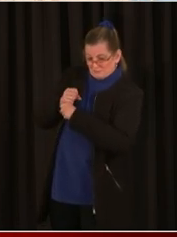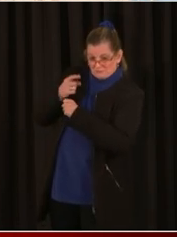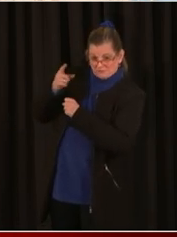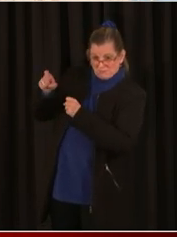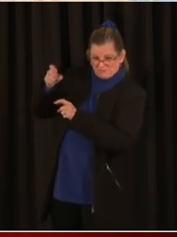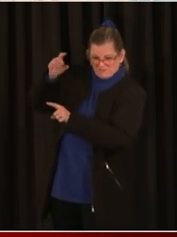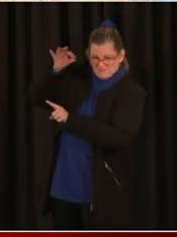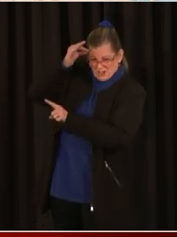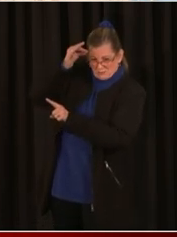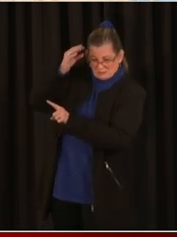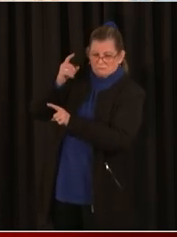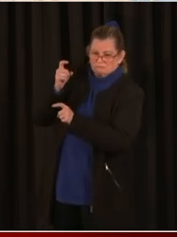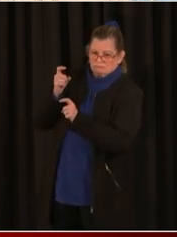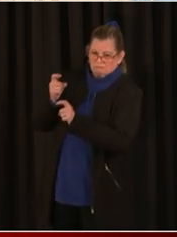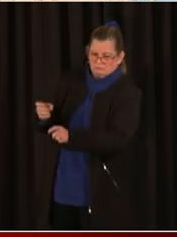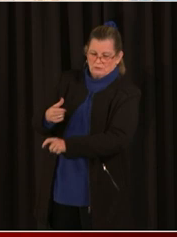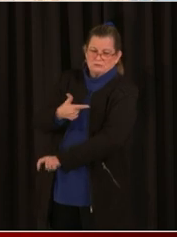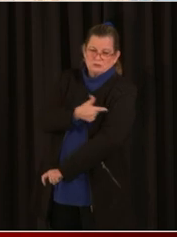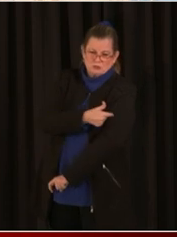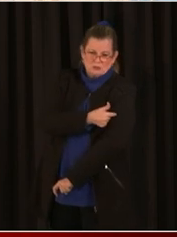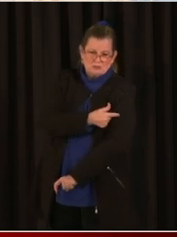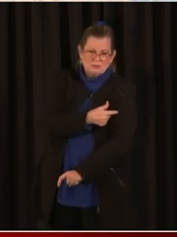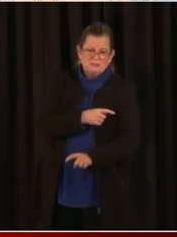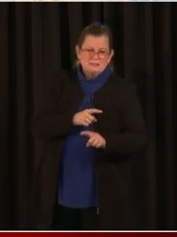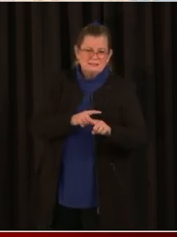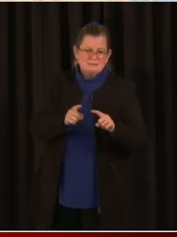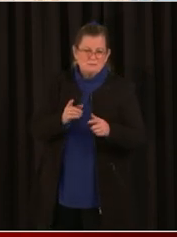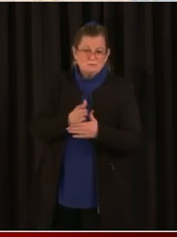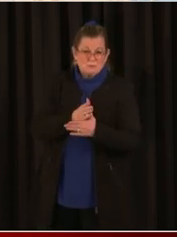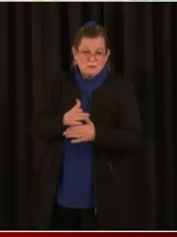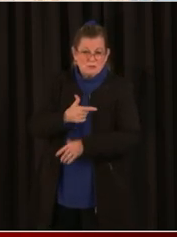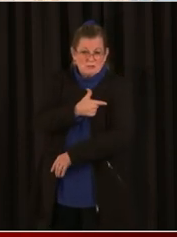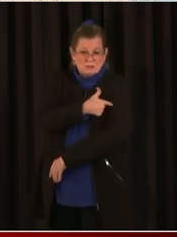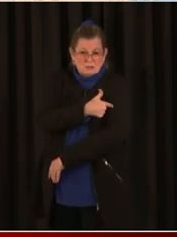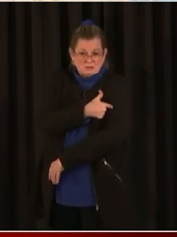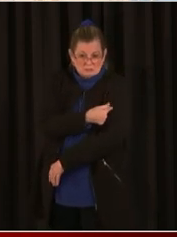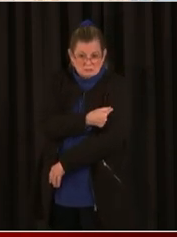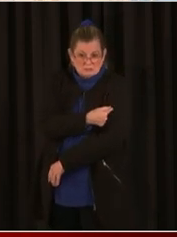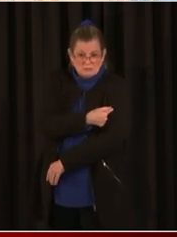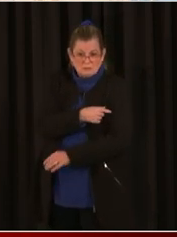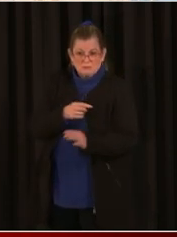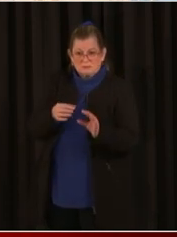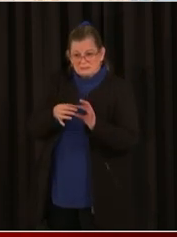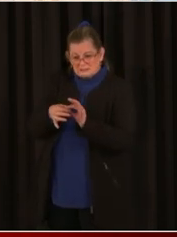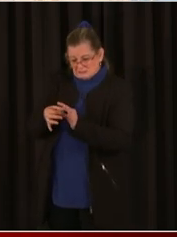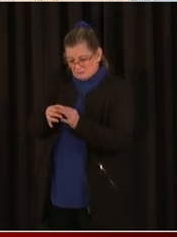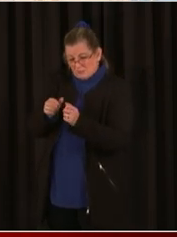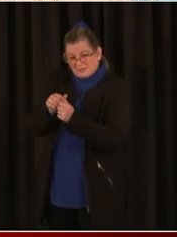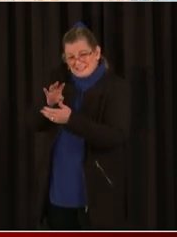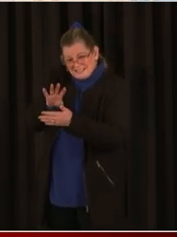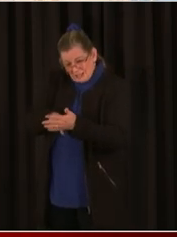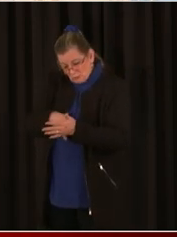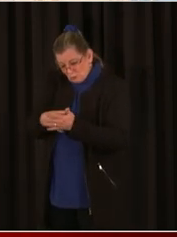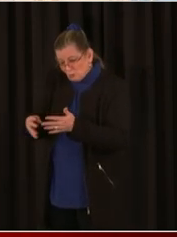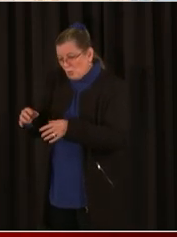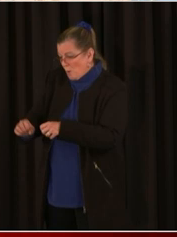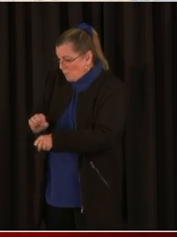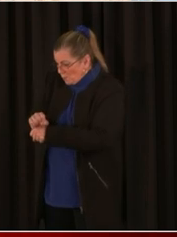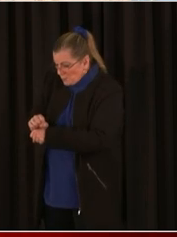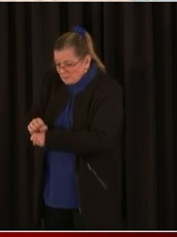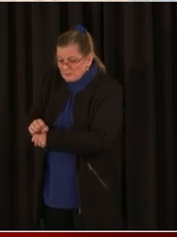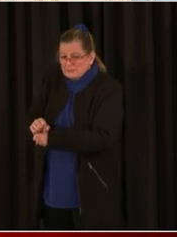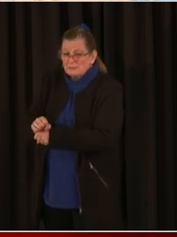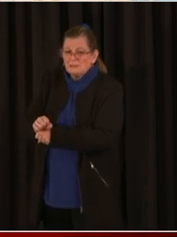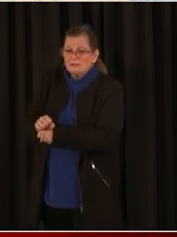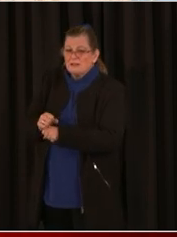feds, administered, the difference being those doses that are associated with scheduled appointments,